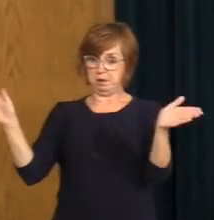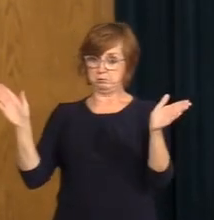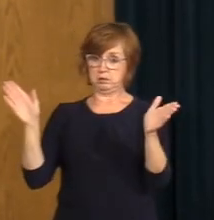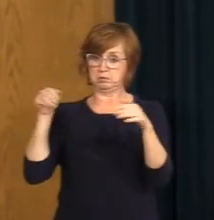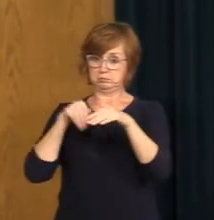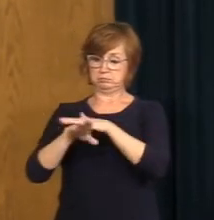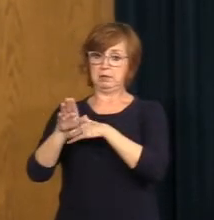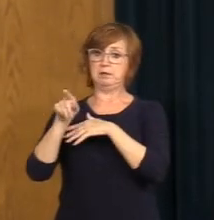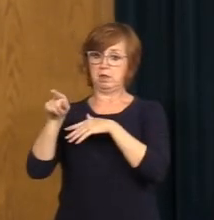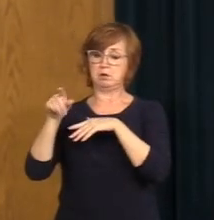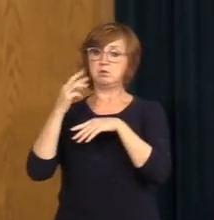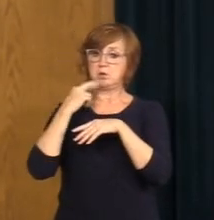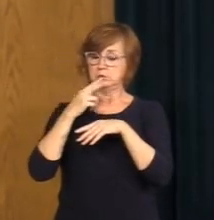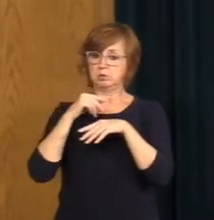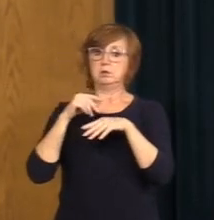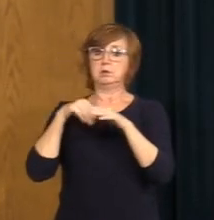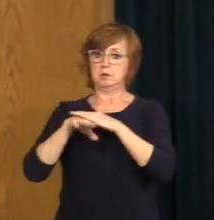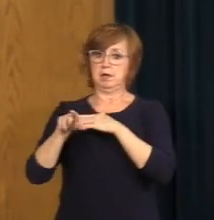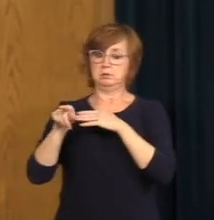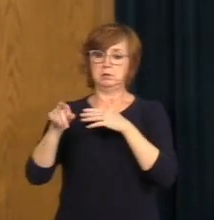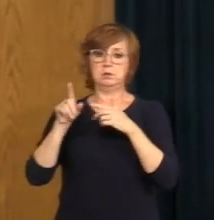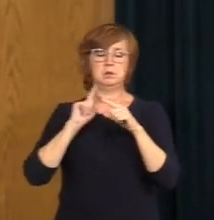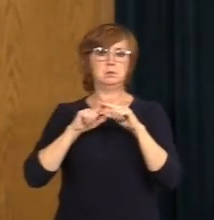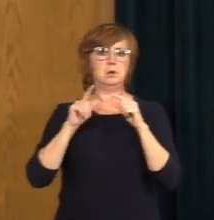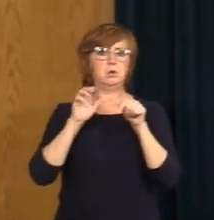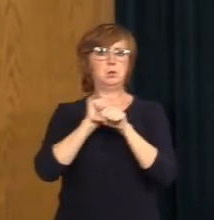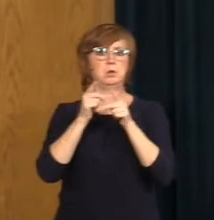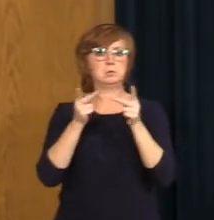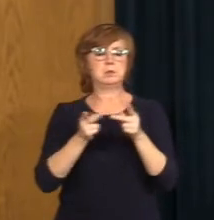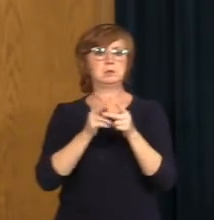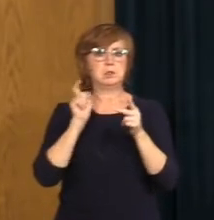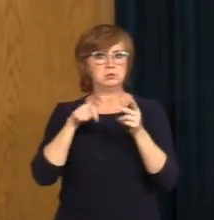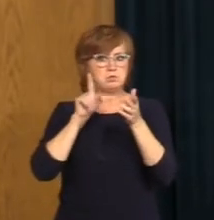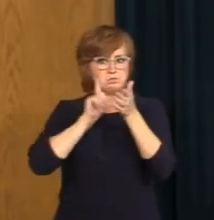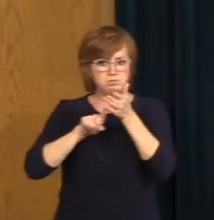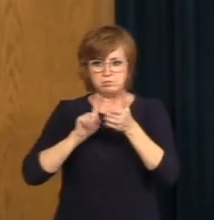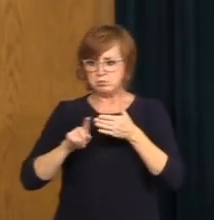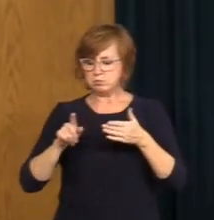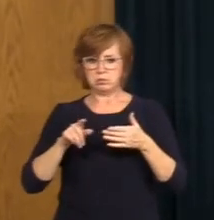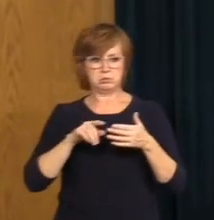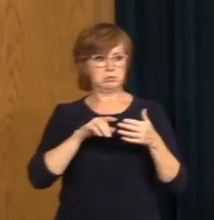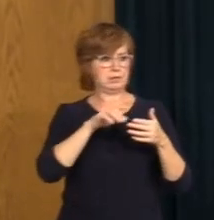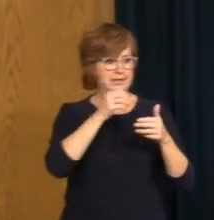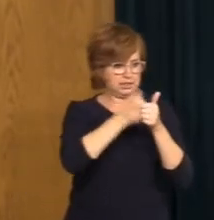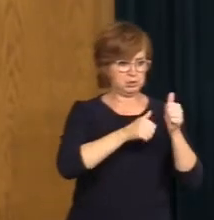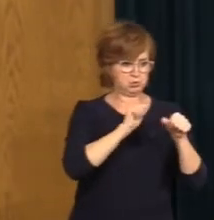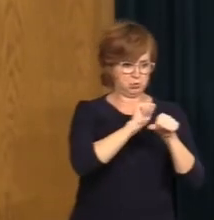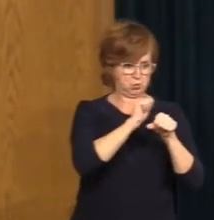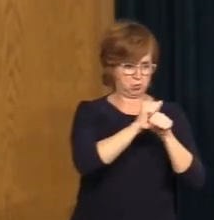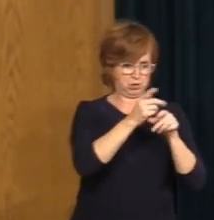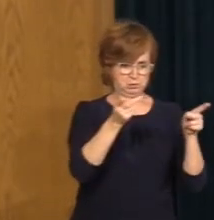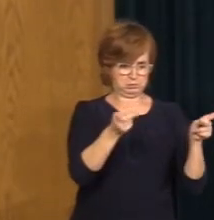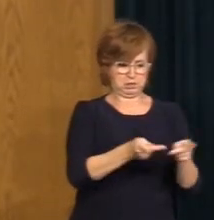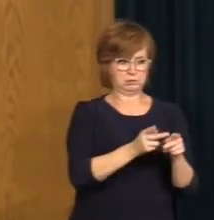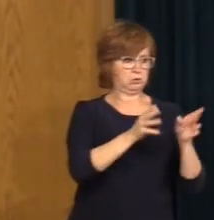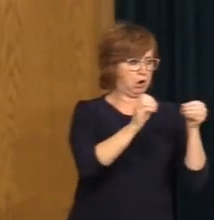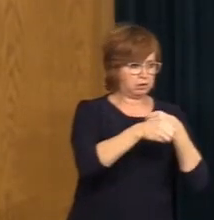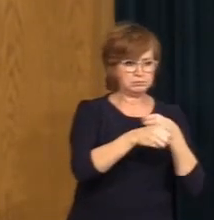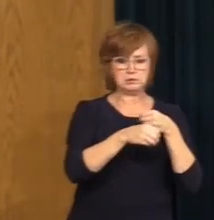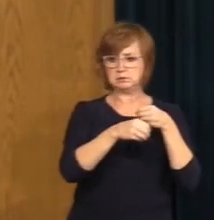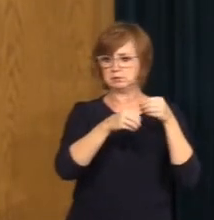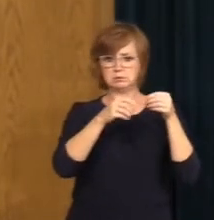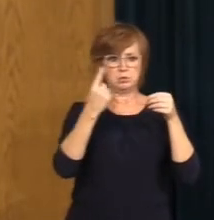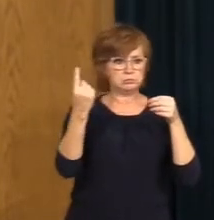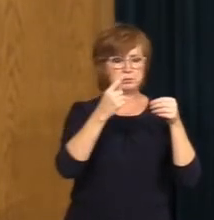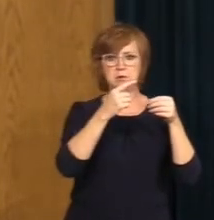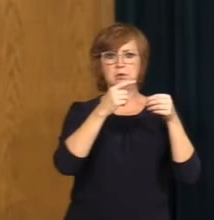specific guidelines that have worked very well. But otherwise, all workplaces should also look at the layout, and this is a good opportunity actually, given that